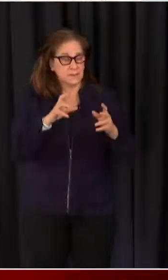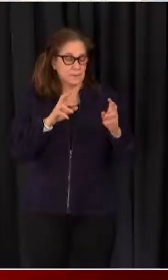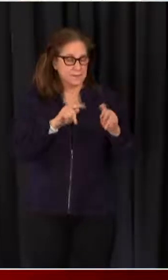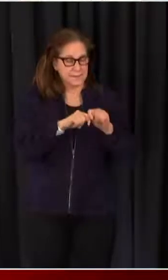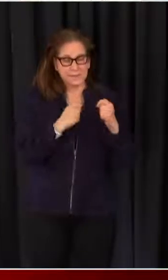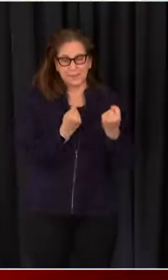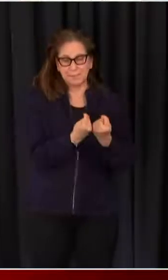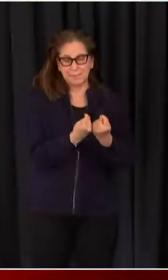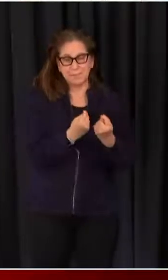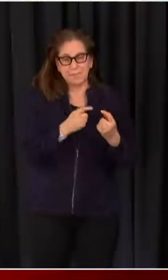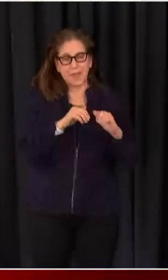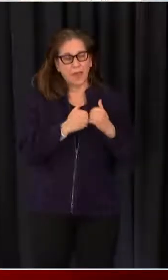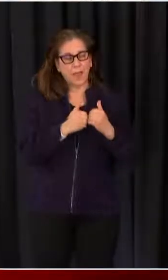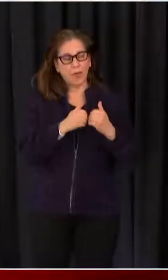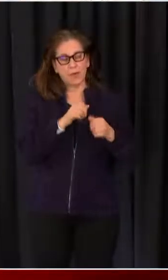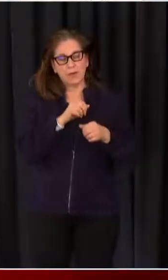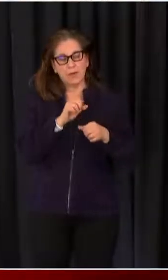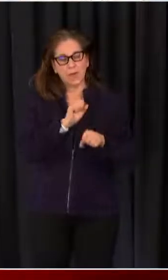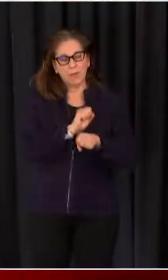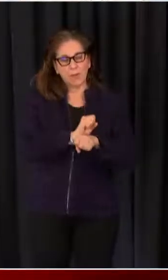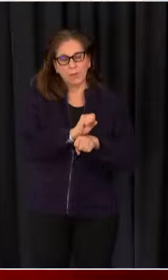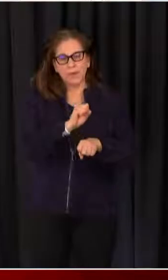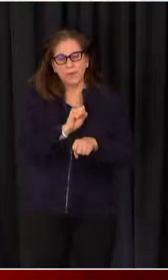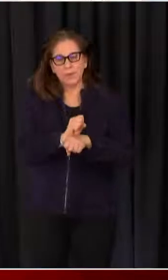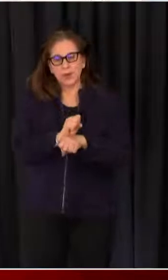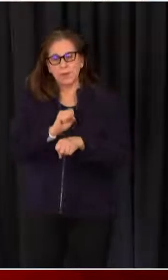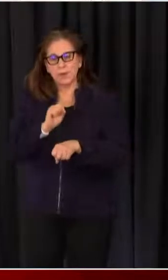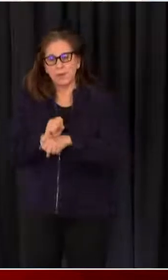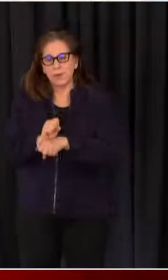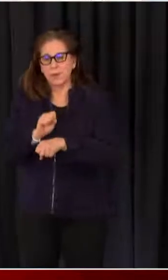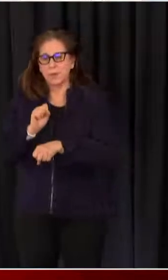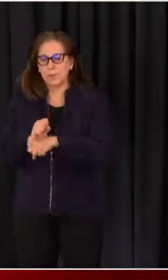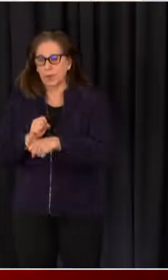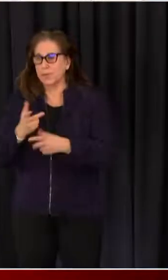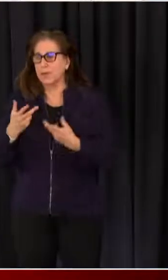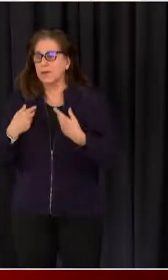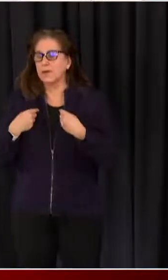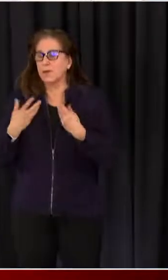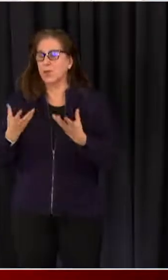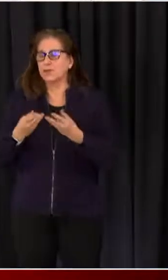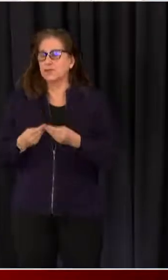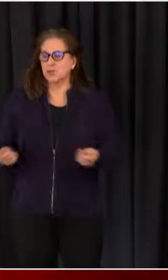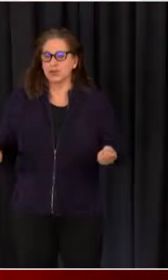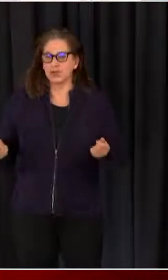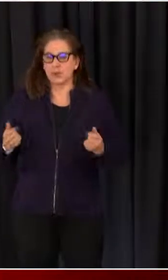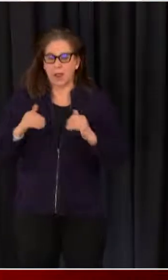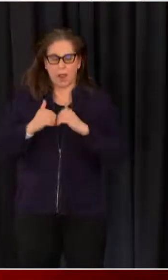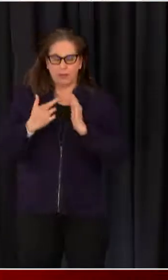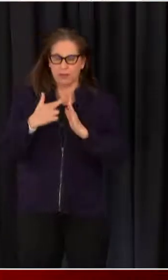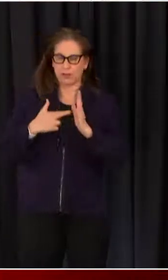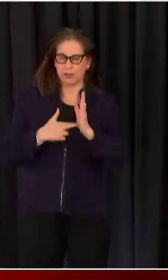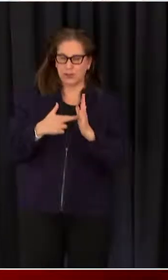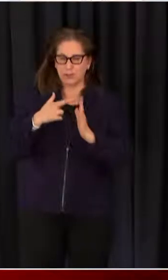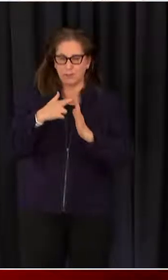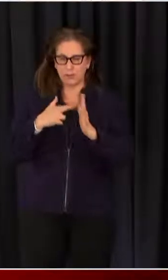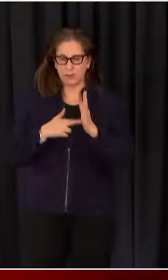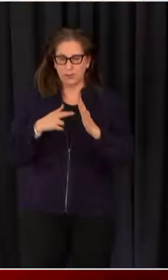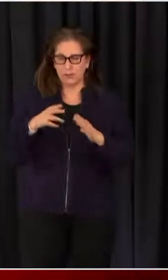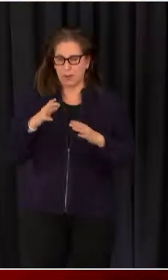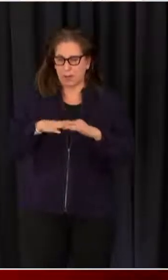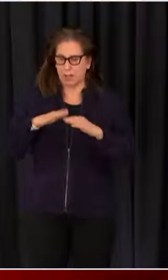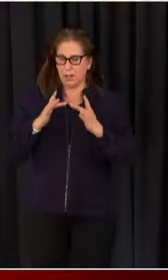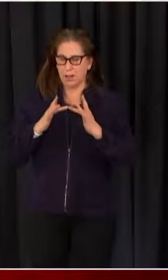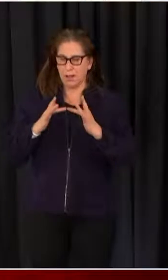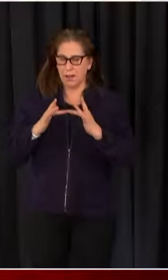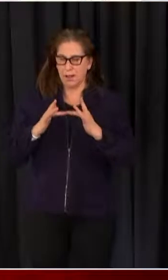Going forward, we are looking to introduce a pre-registration solution. You'll see the first slide that we're showing you. It